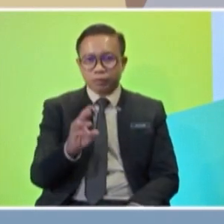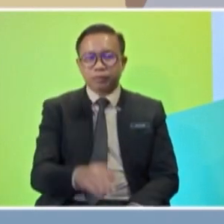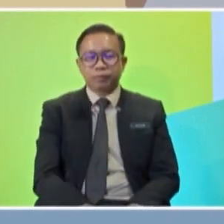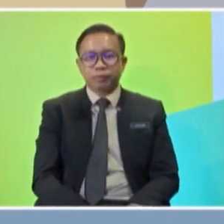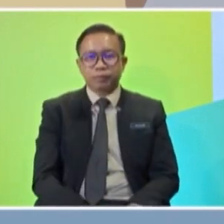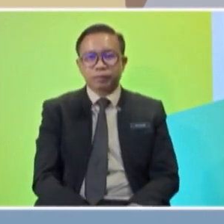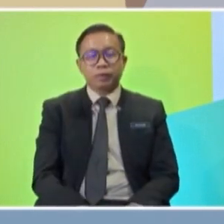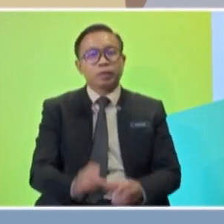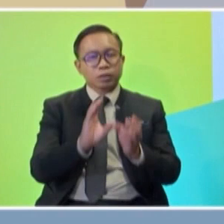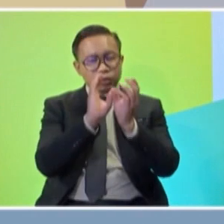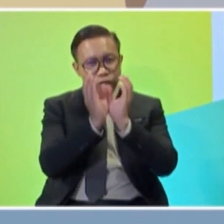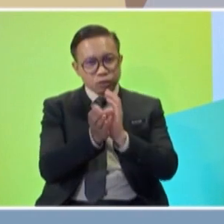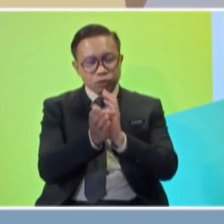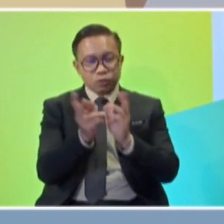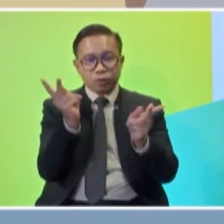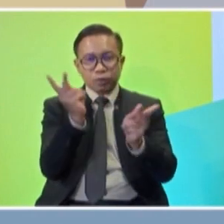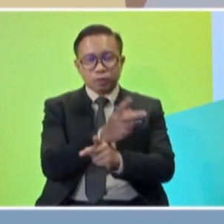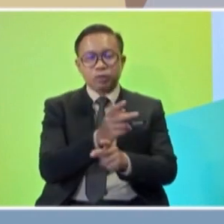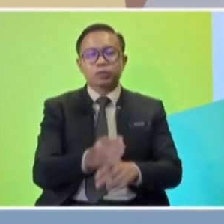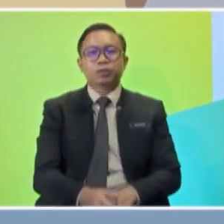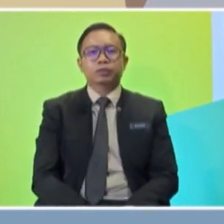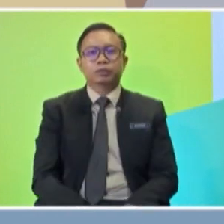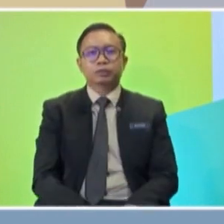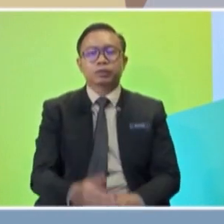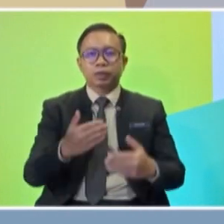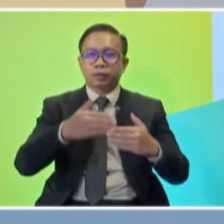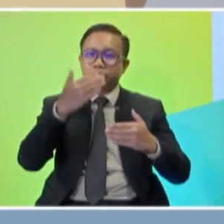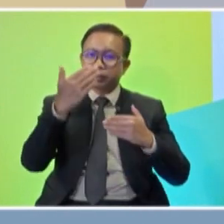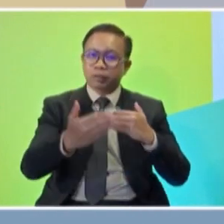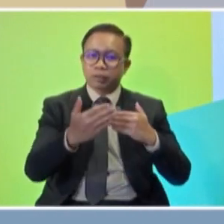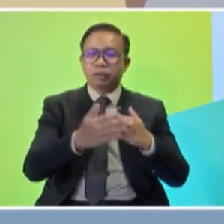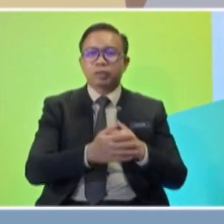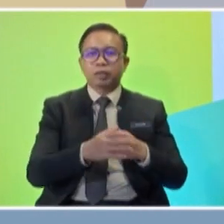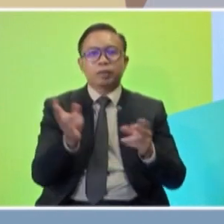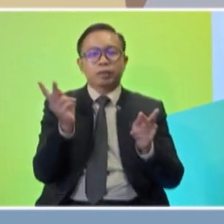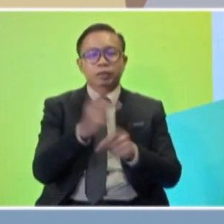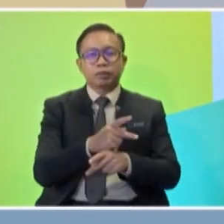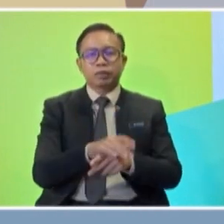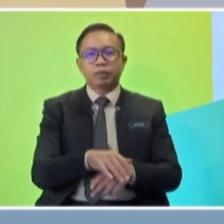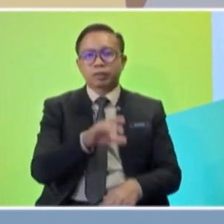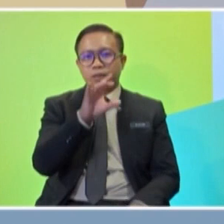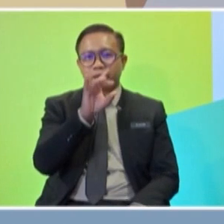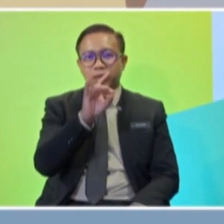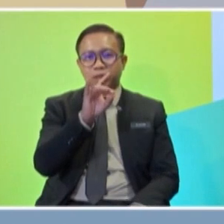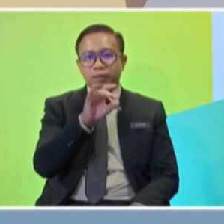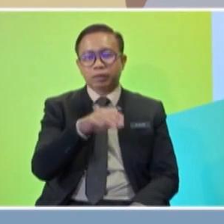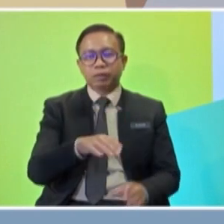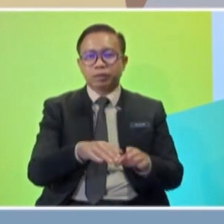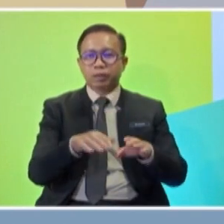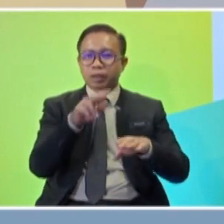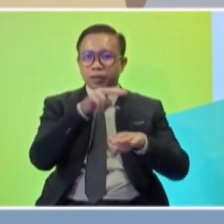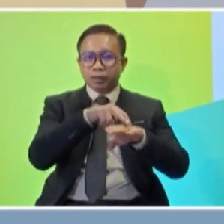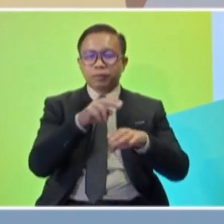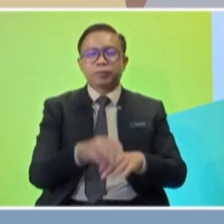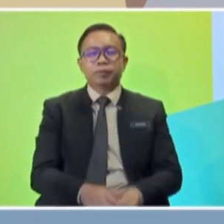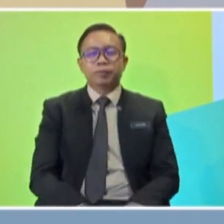we change division to multiplication. After that, just multiply it up and up, down and